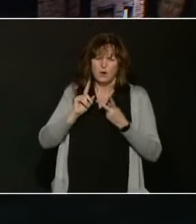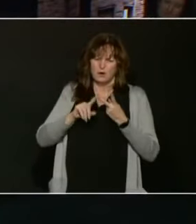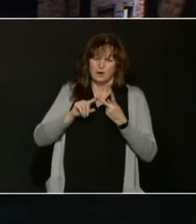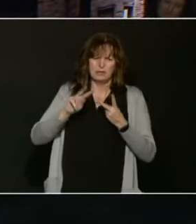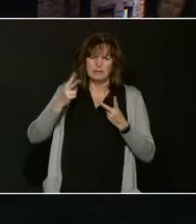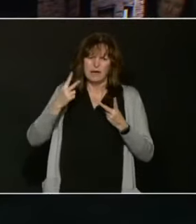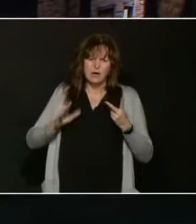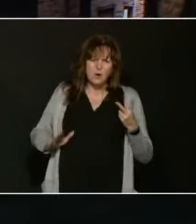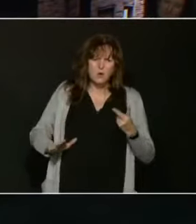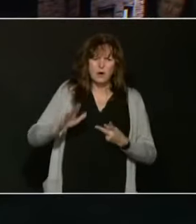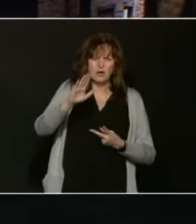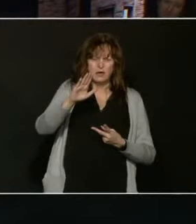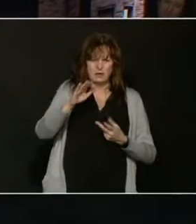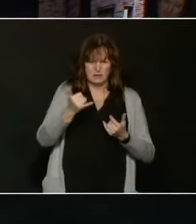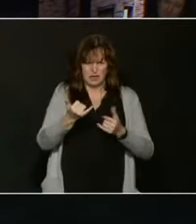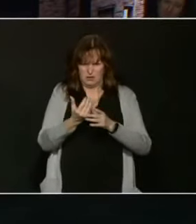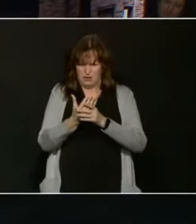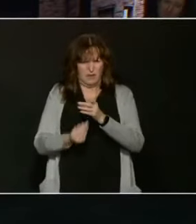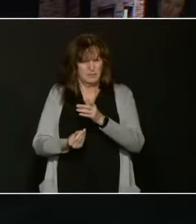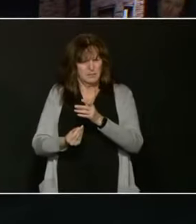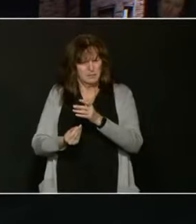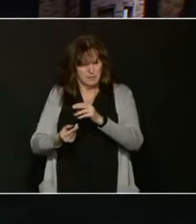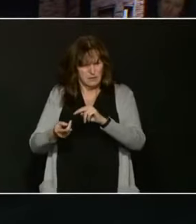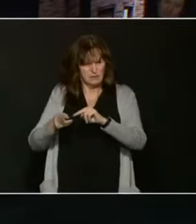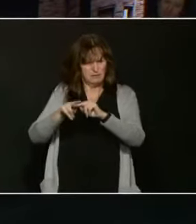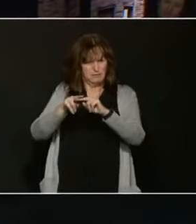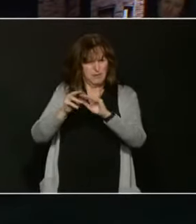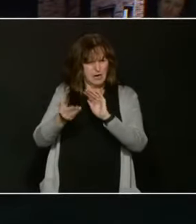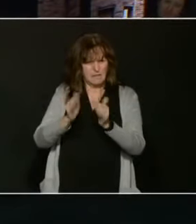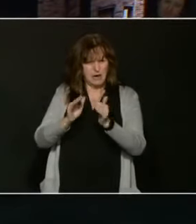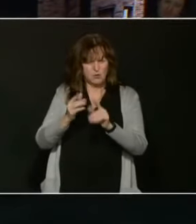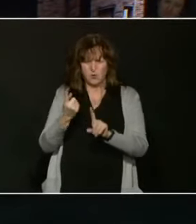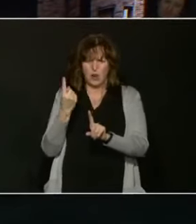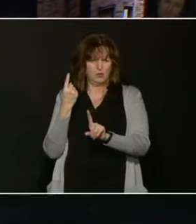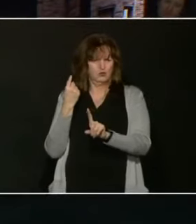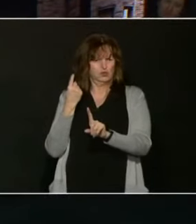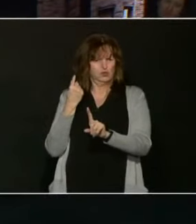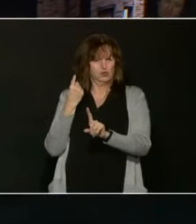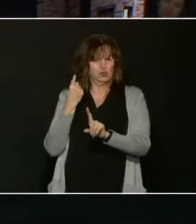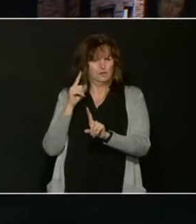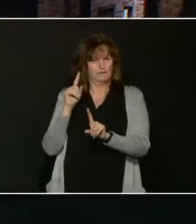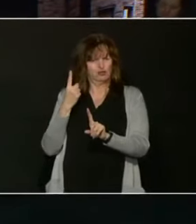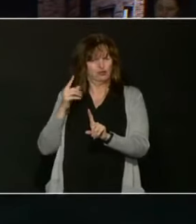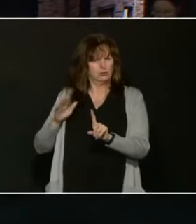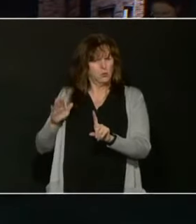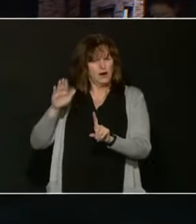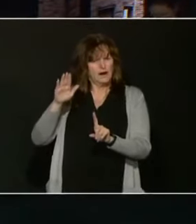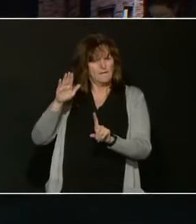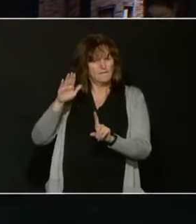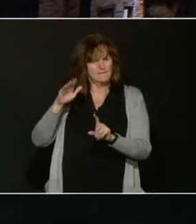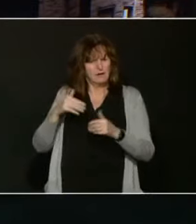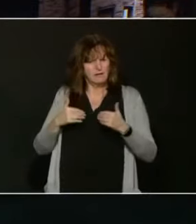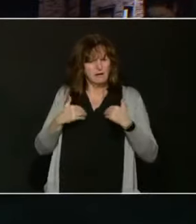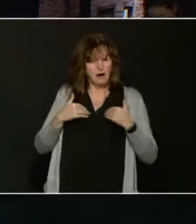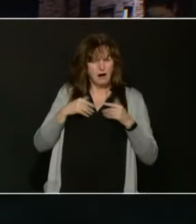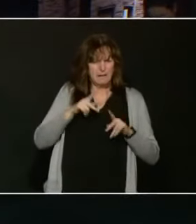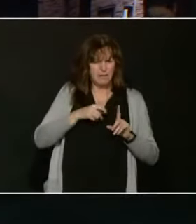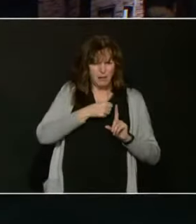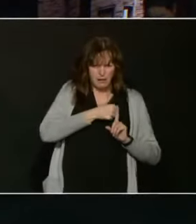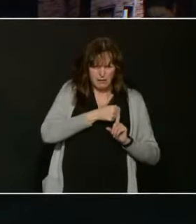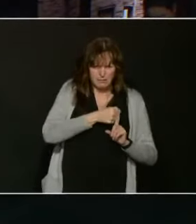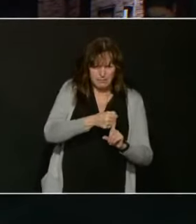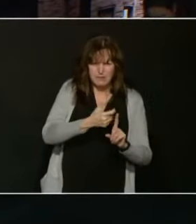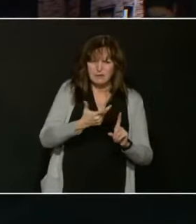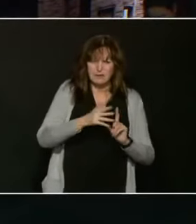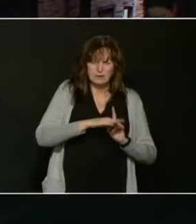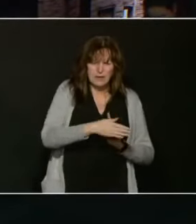been higher than the number of deaths due to COVID-19, and these deaths are among younger populations, and they say that this suggests factors including indirect